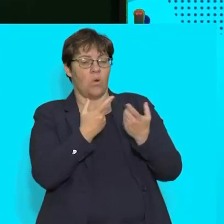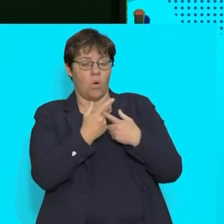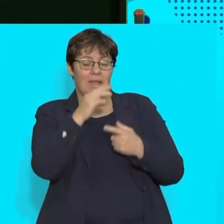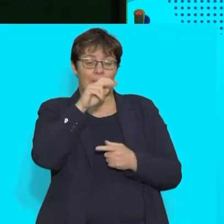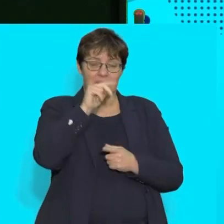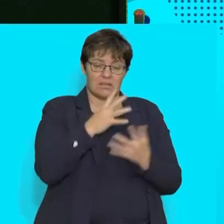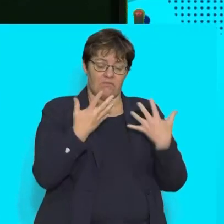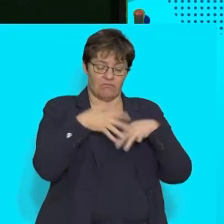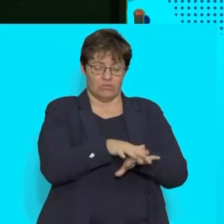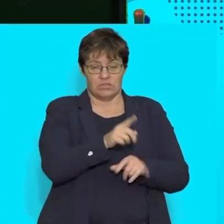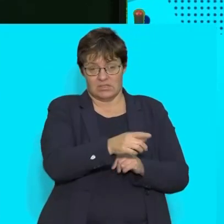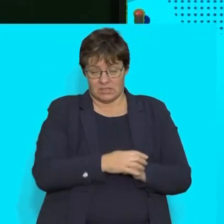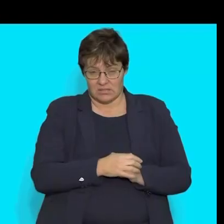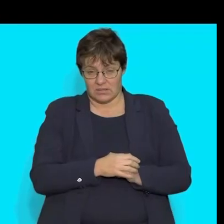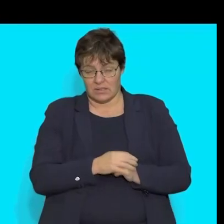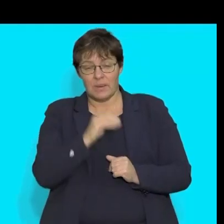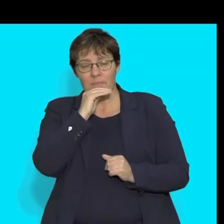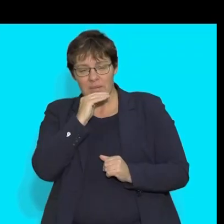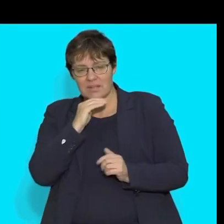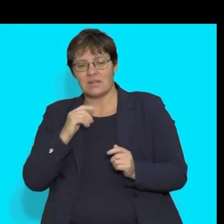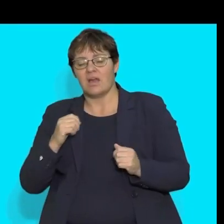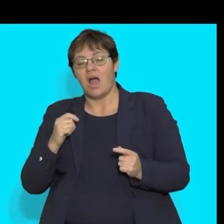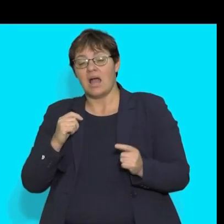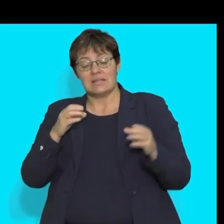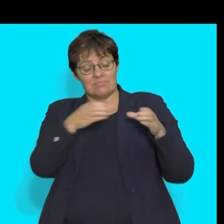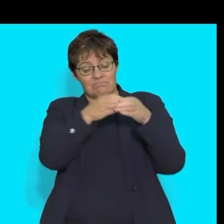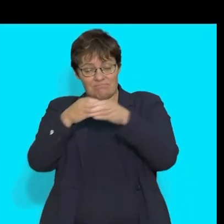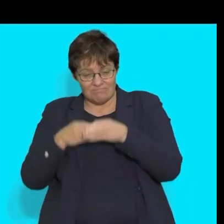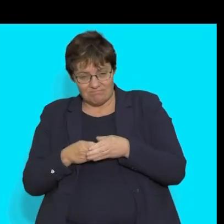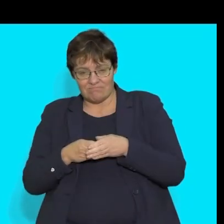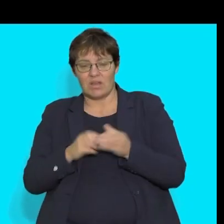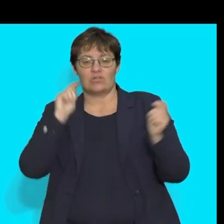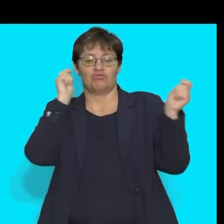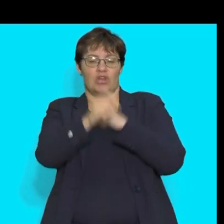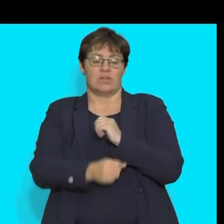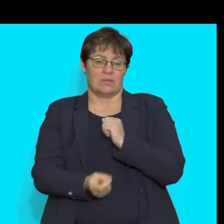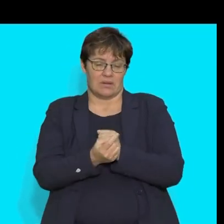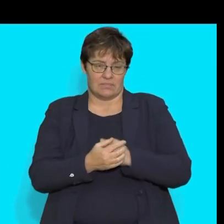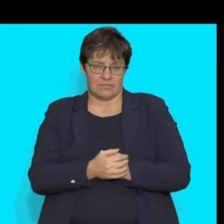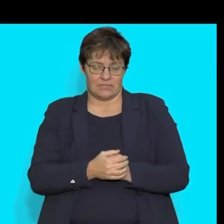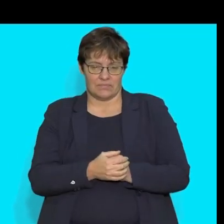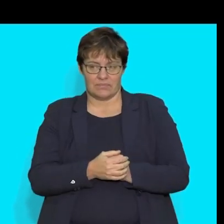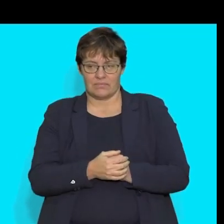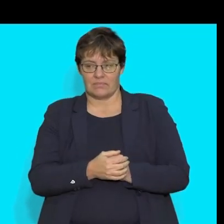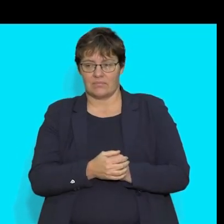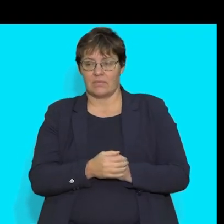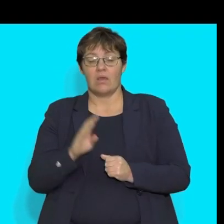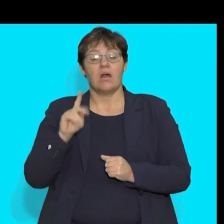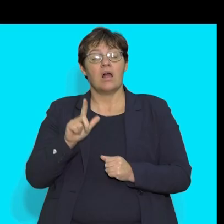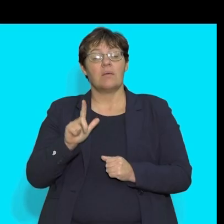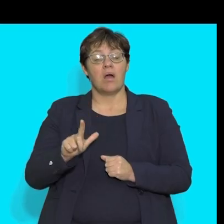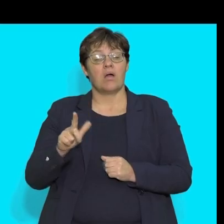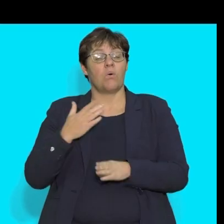being fused. And that is what drives change in species. One more question. Was Lamarck's